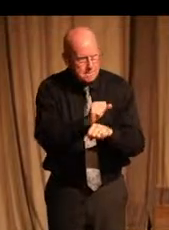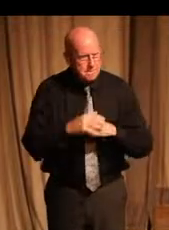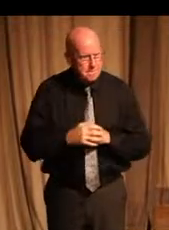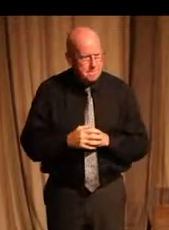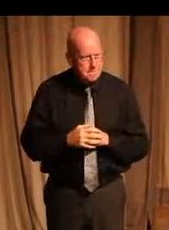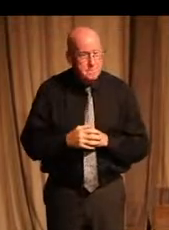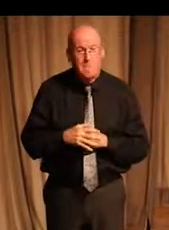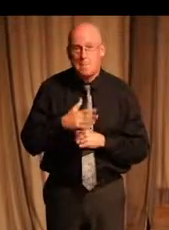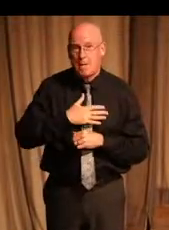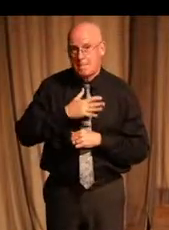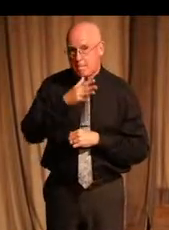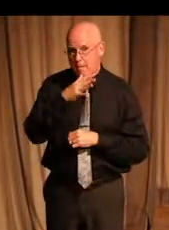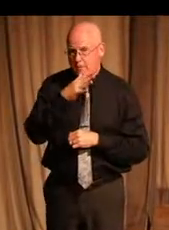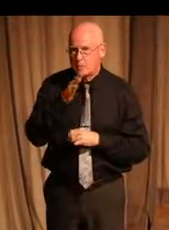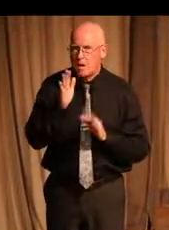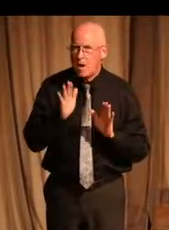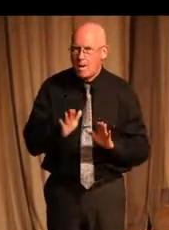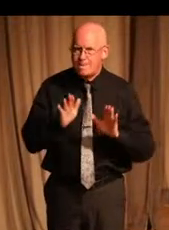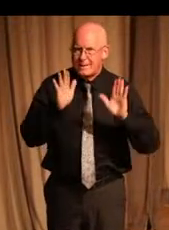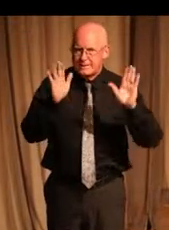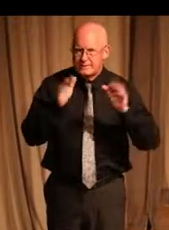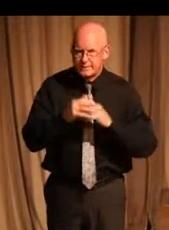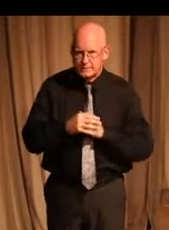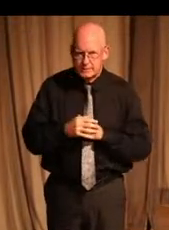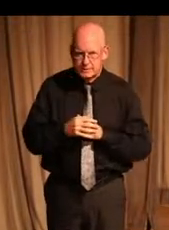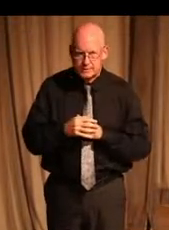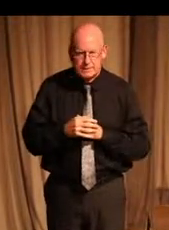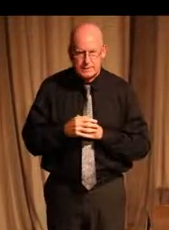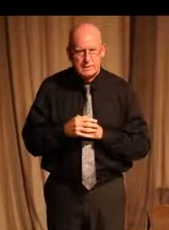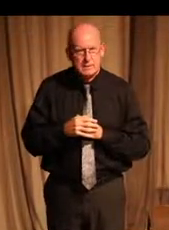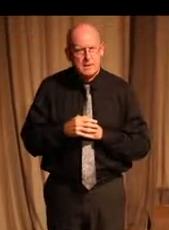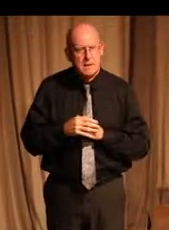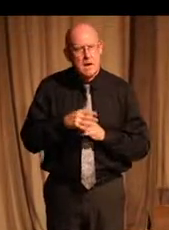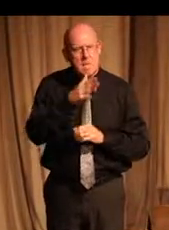was absolutely amazing because she was